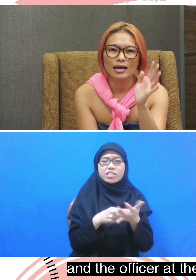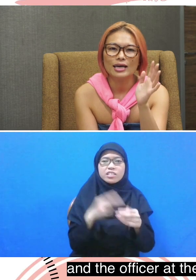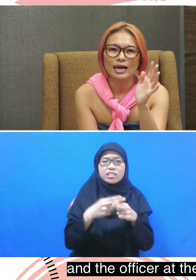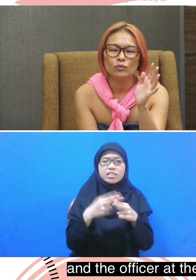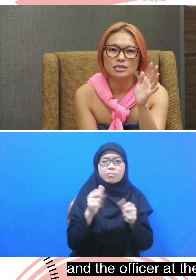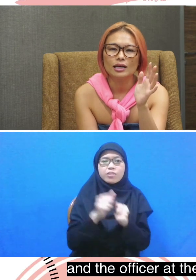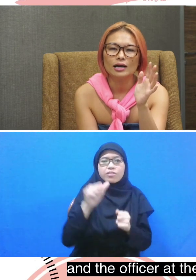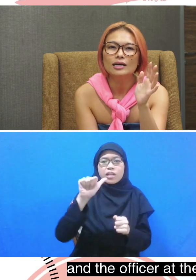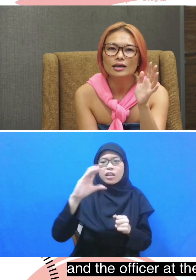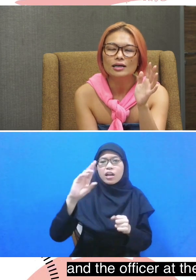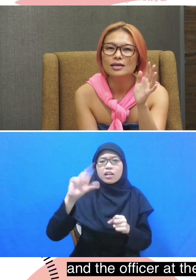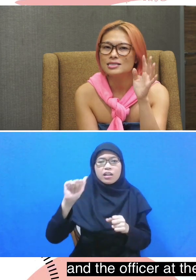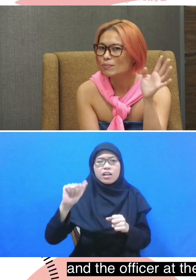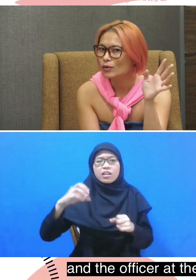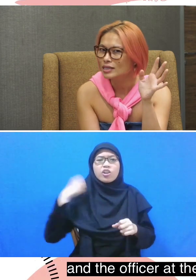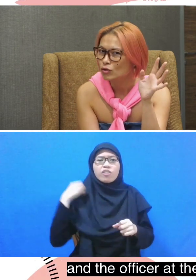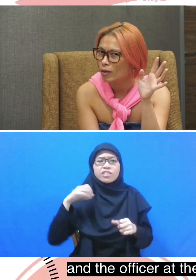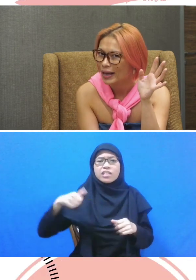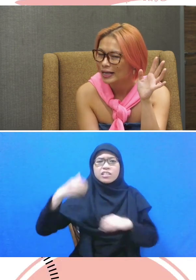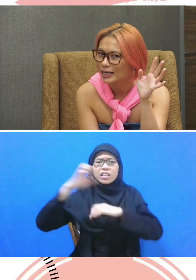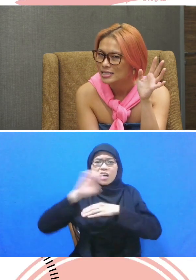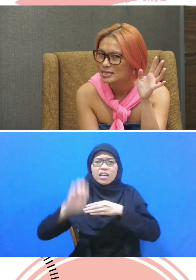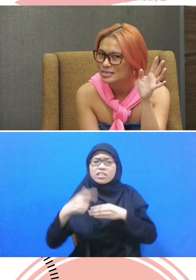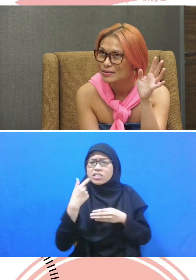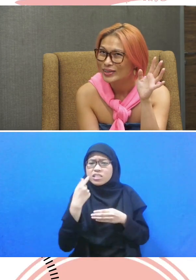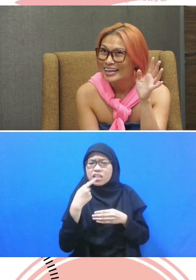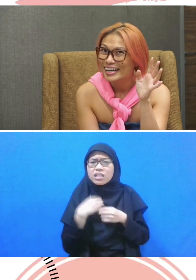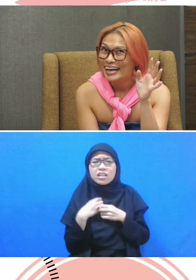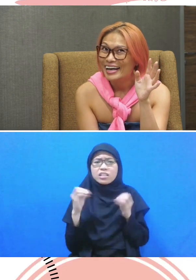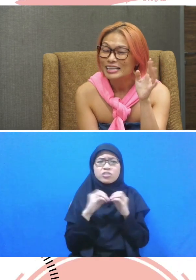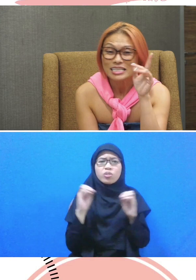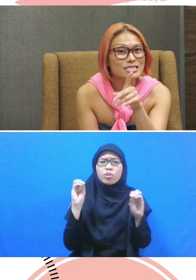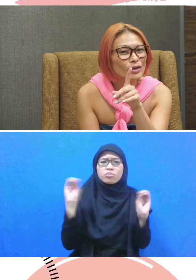at the other end was saying, Singapore, there's no more banking license.